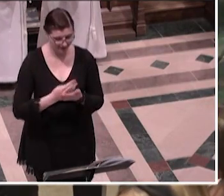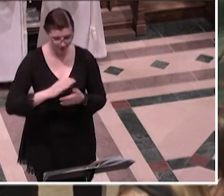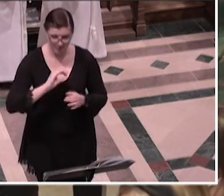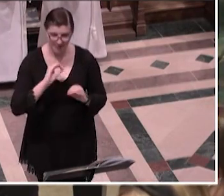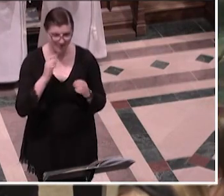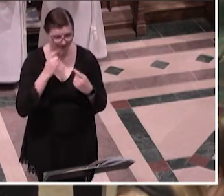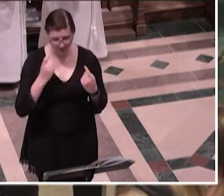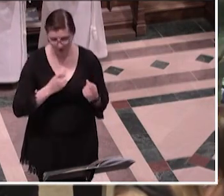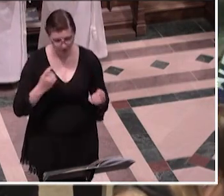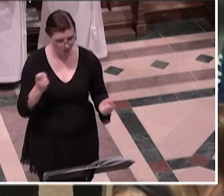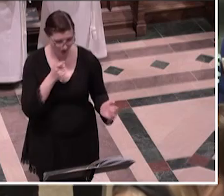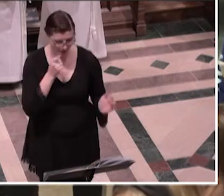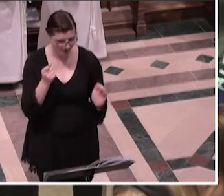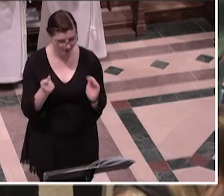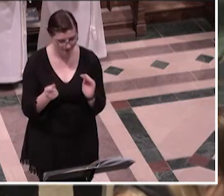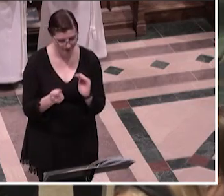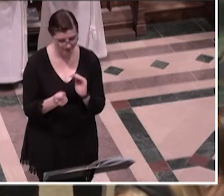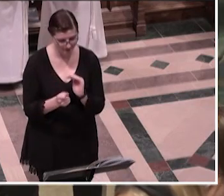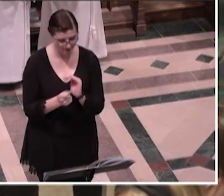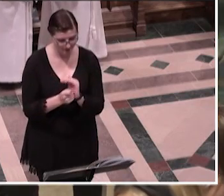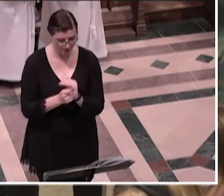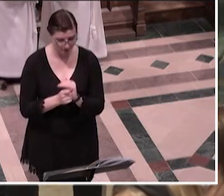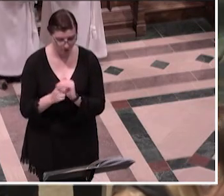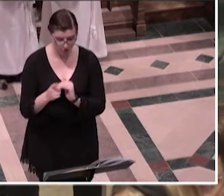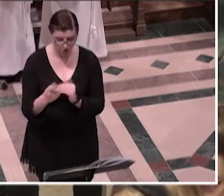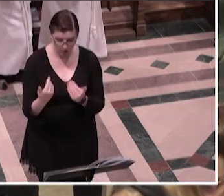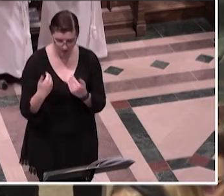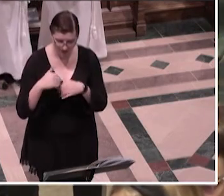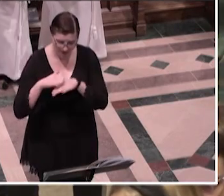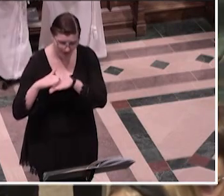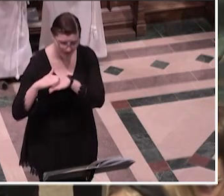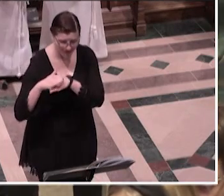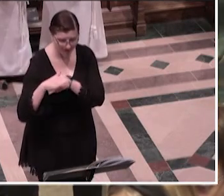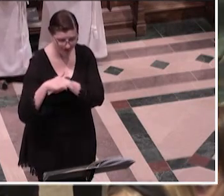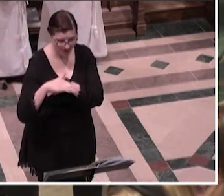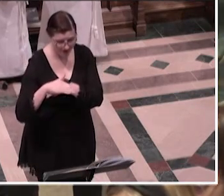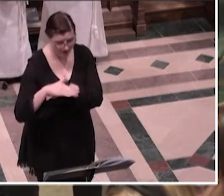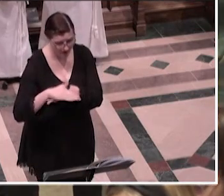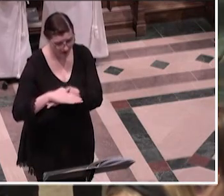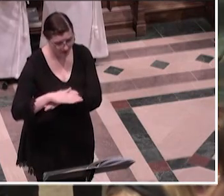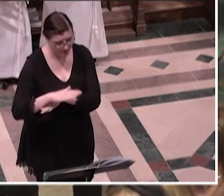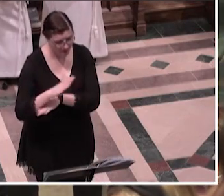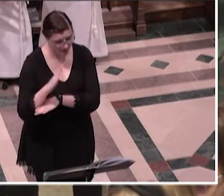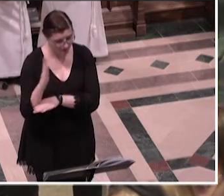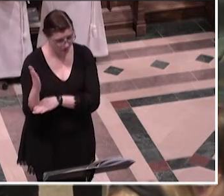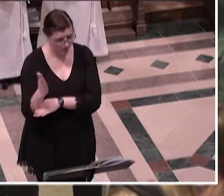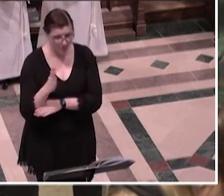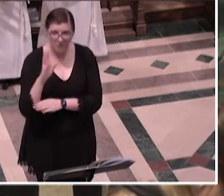No sin to hide, but you have said.